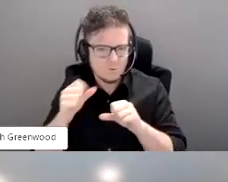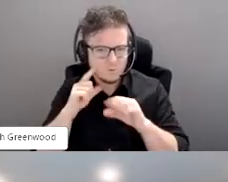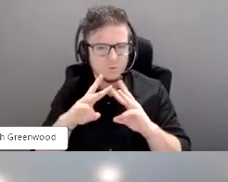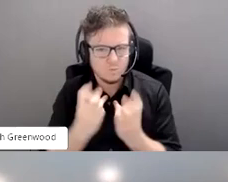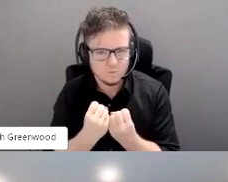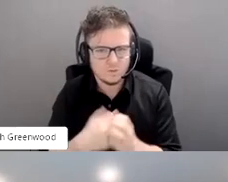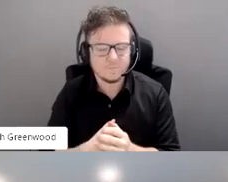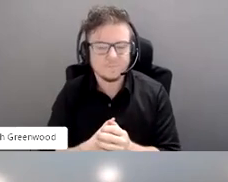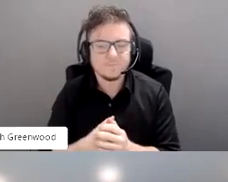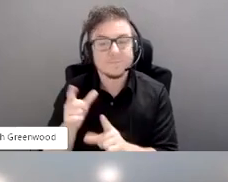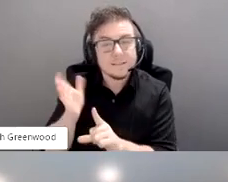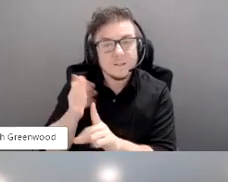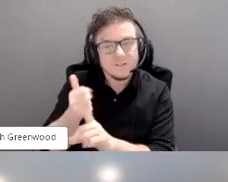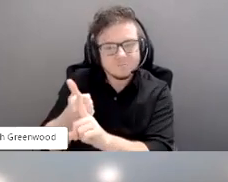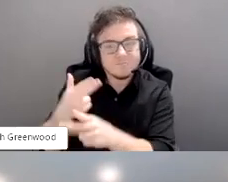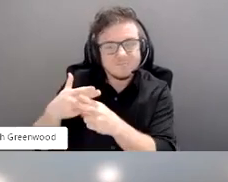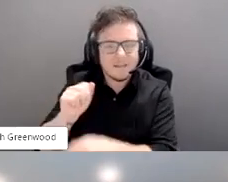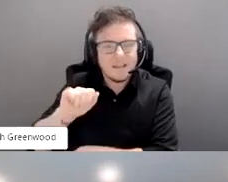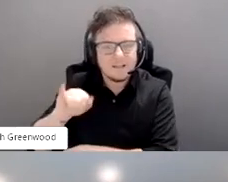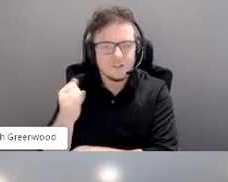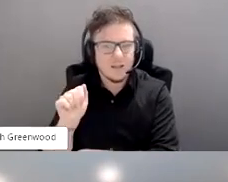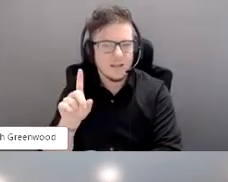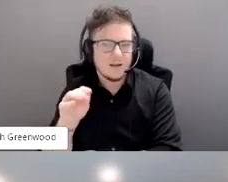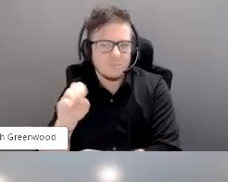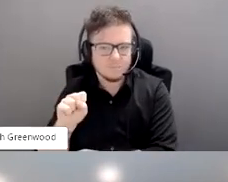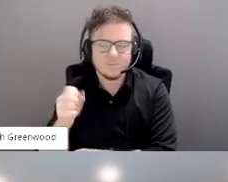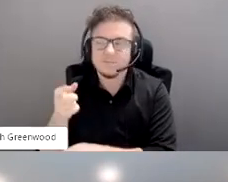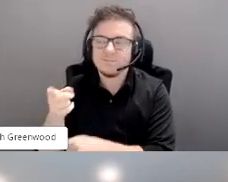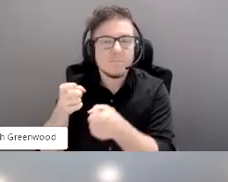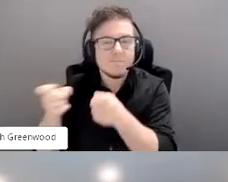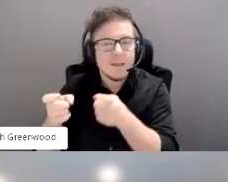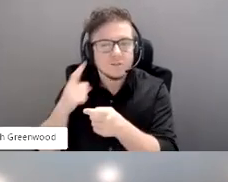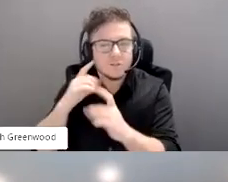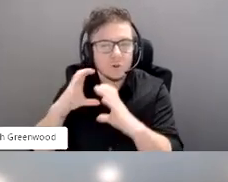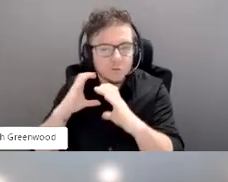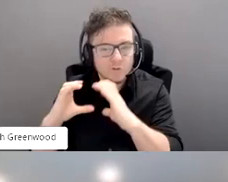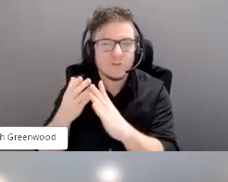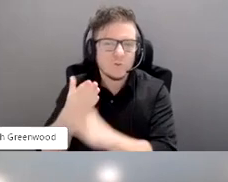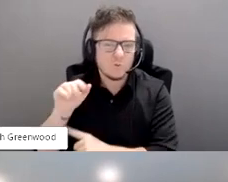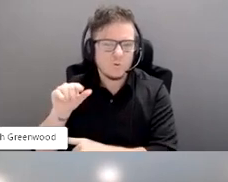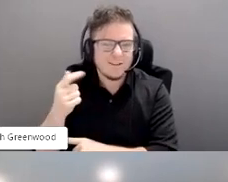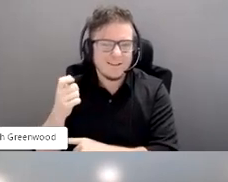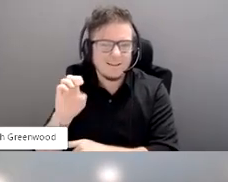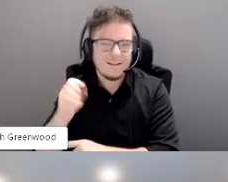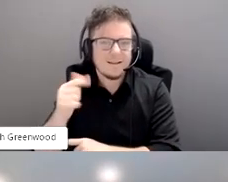where speaker is AJ Adams, and he is the Manager of Communications at Egale Canada.